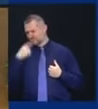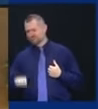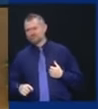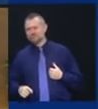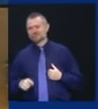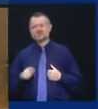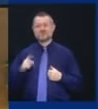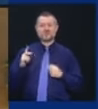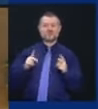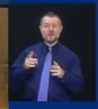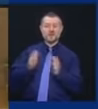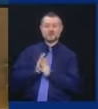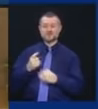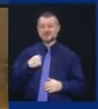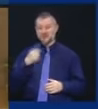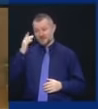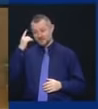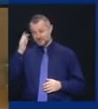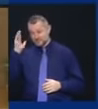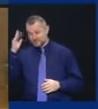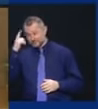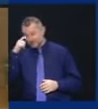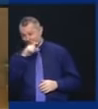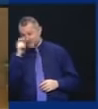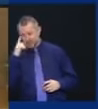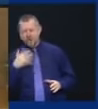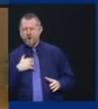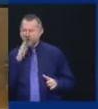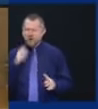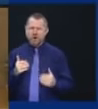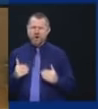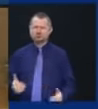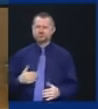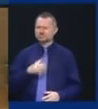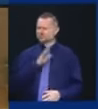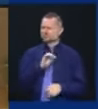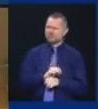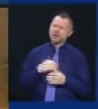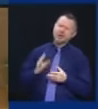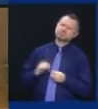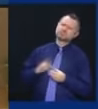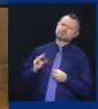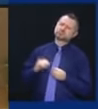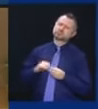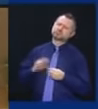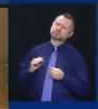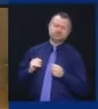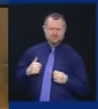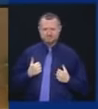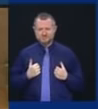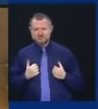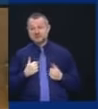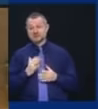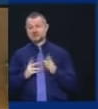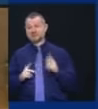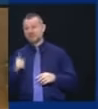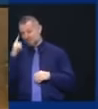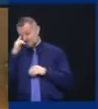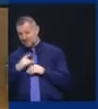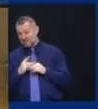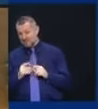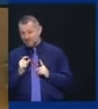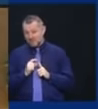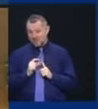speak on behalf of the governor, because I know his works. I know his works. Some people are stuck on words, but I'm stuck on